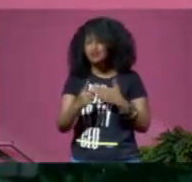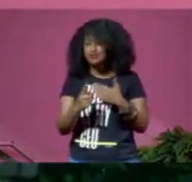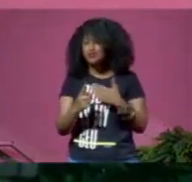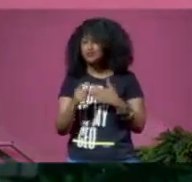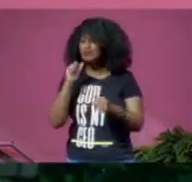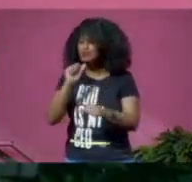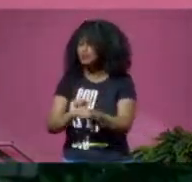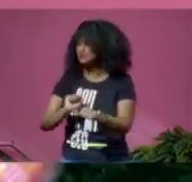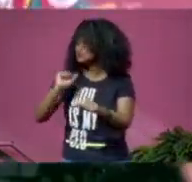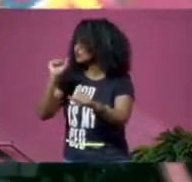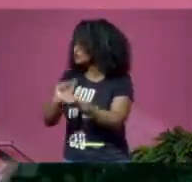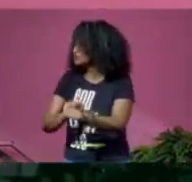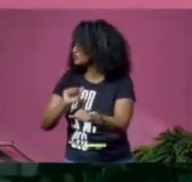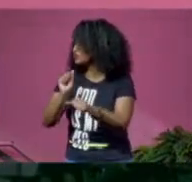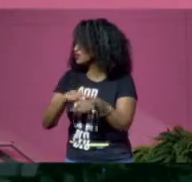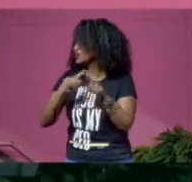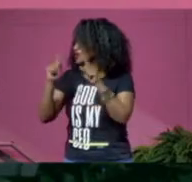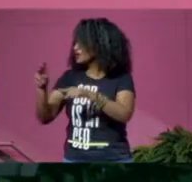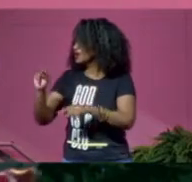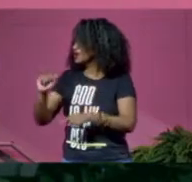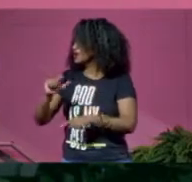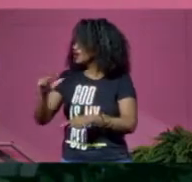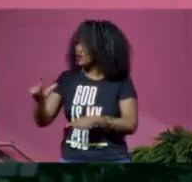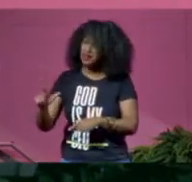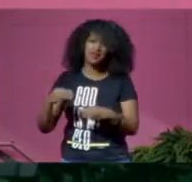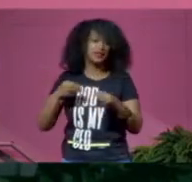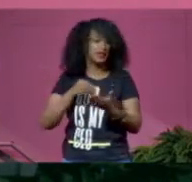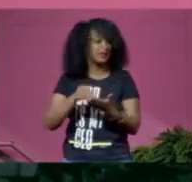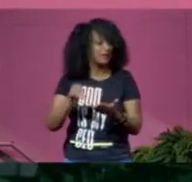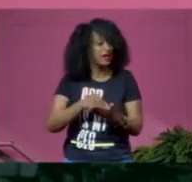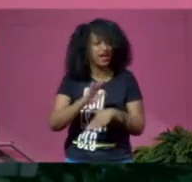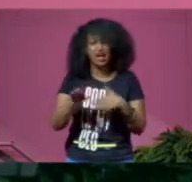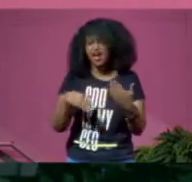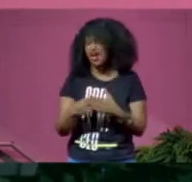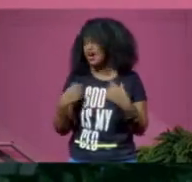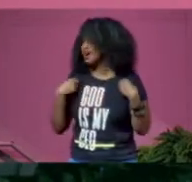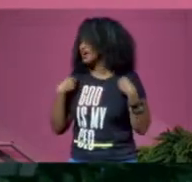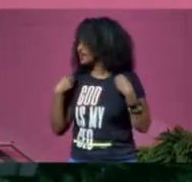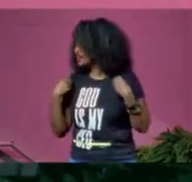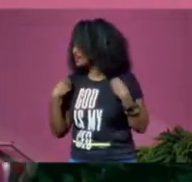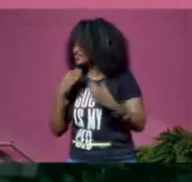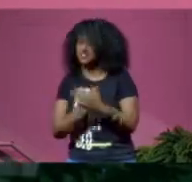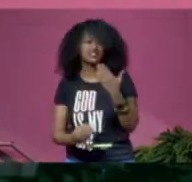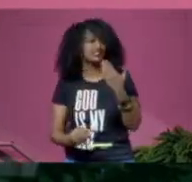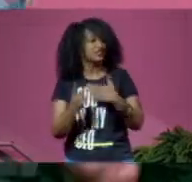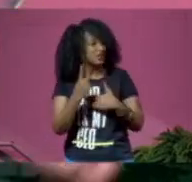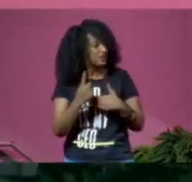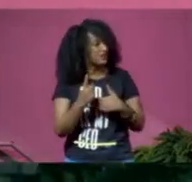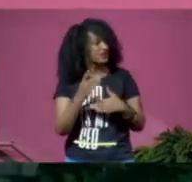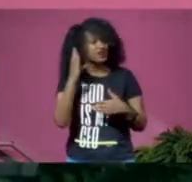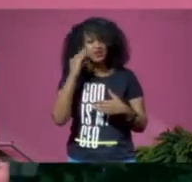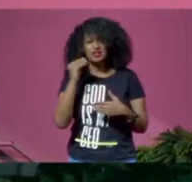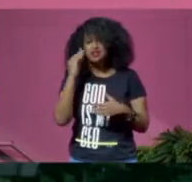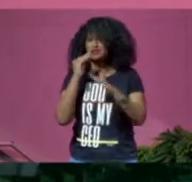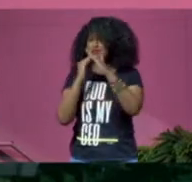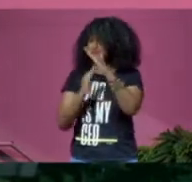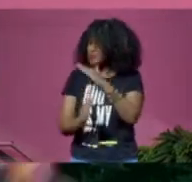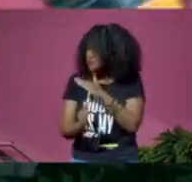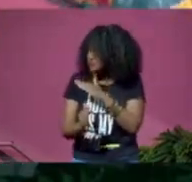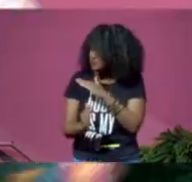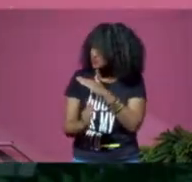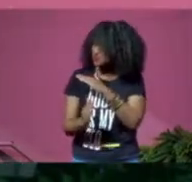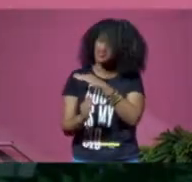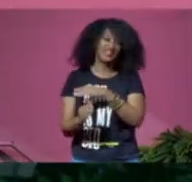you could go to the mall and shop where you want to shop, somebody who had to endure humiliation so that you could live in a nice